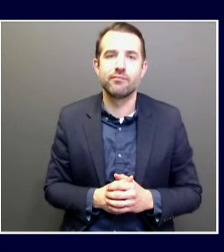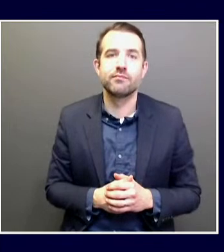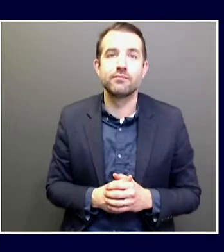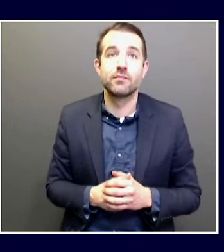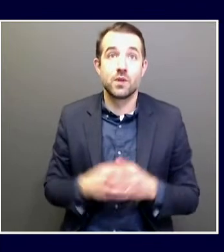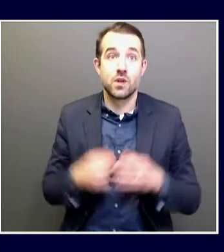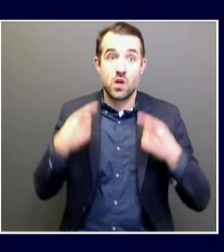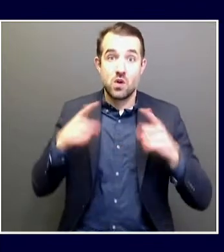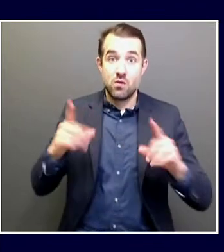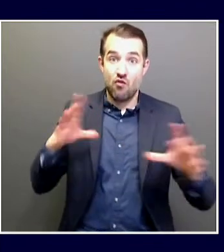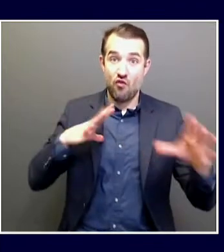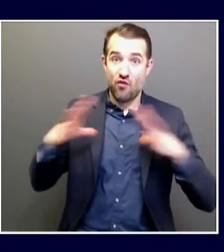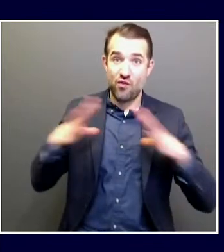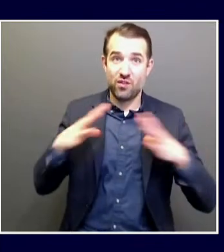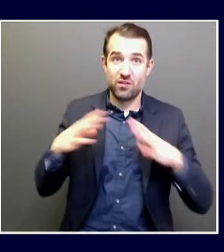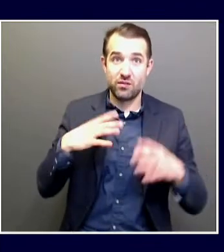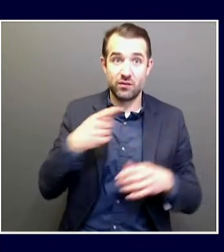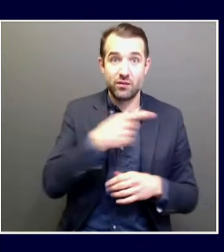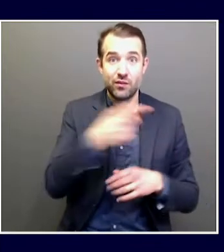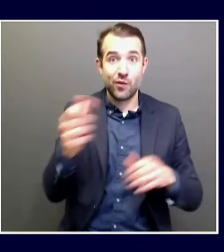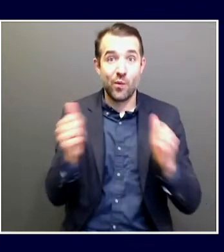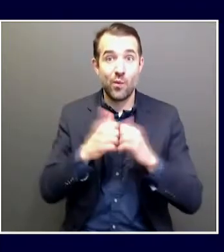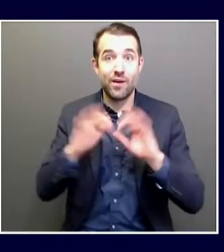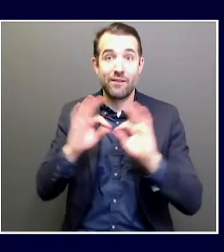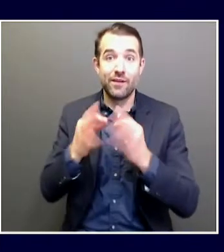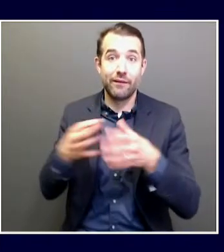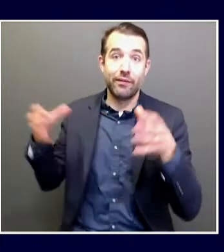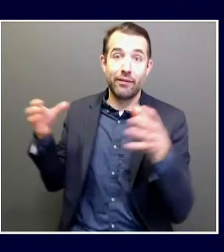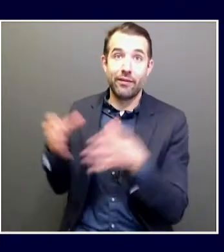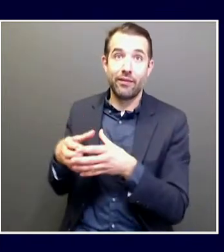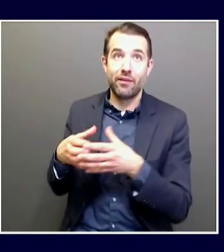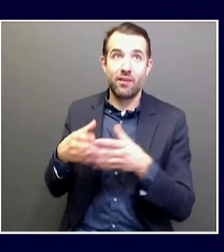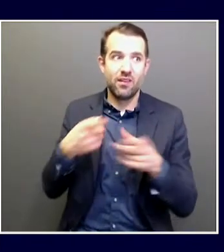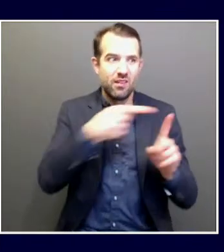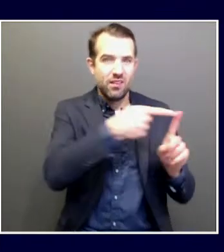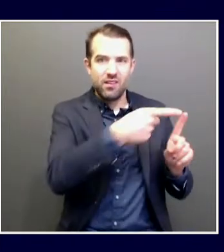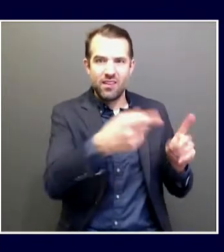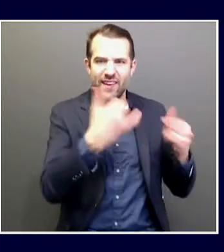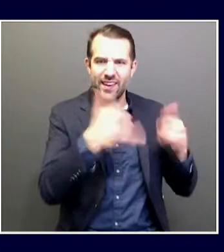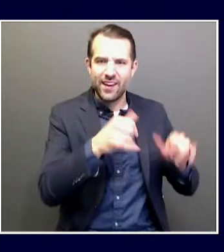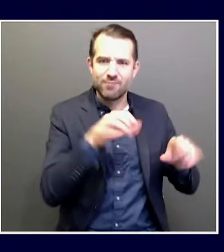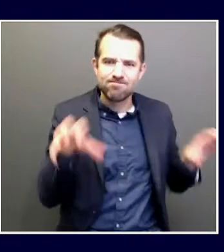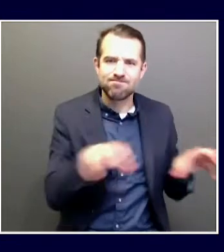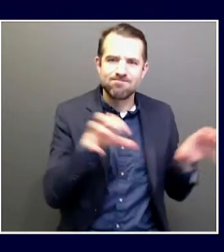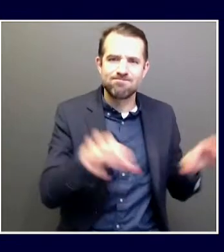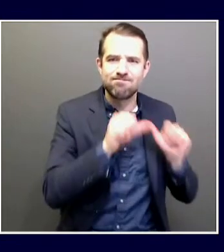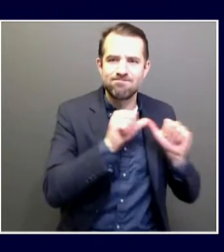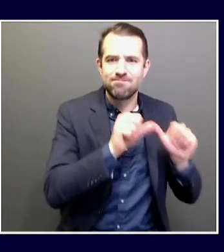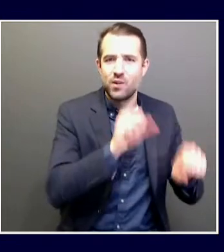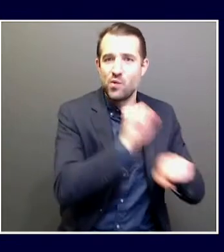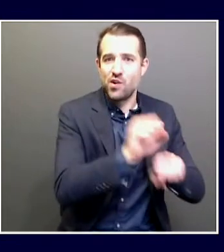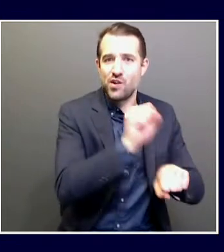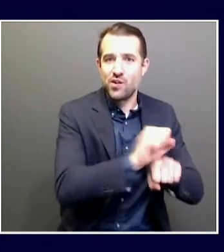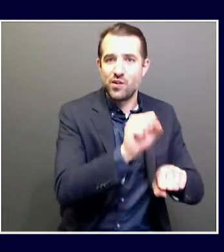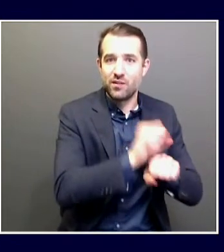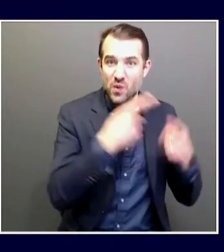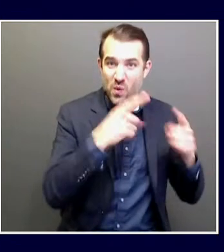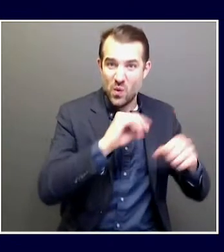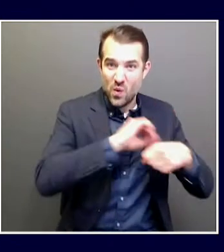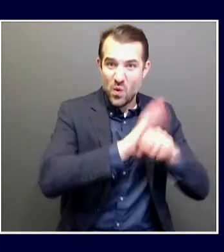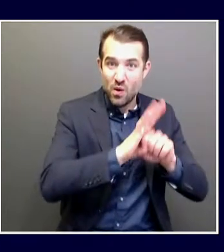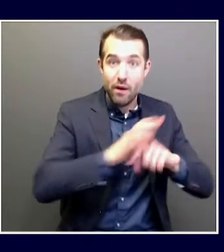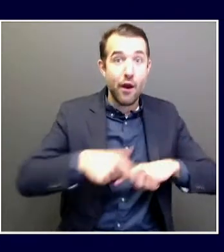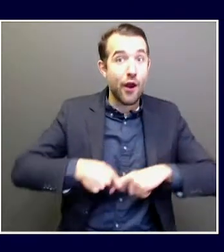season because the disease doesn't take a break. These healthcare workers deserve our gratitude this